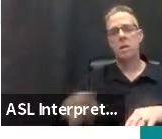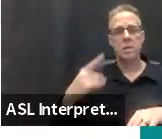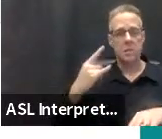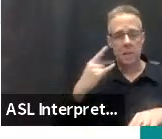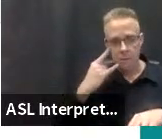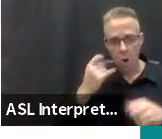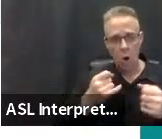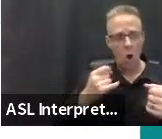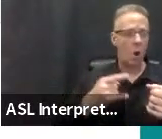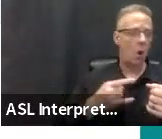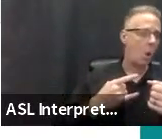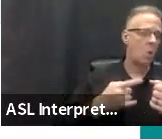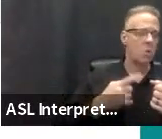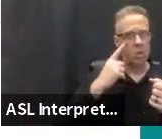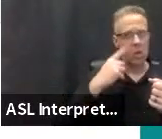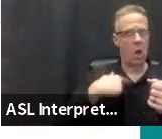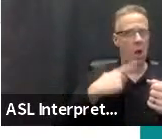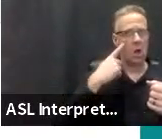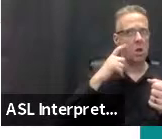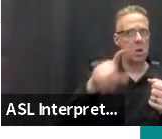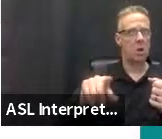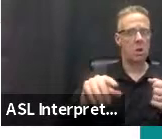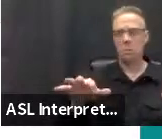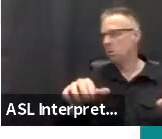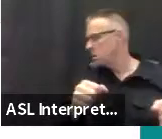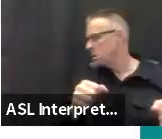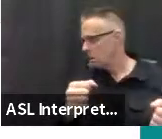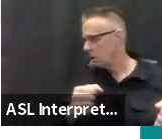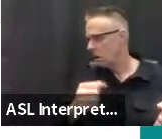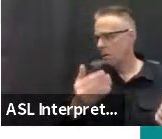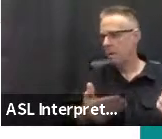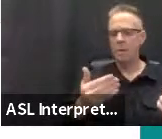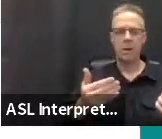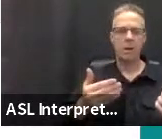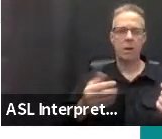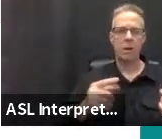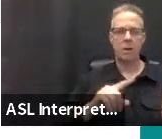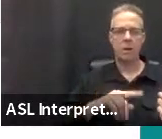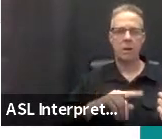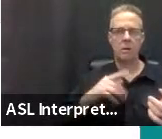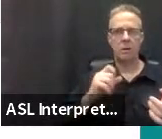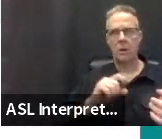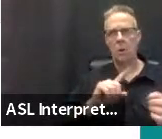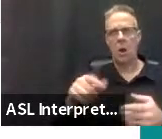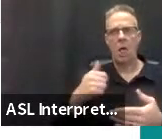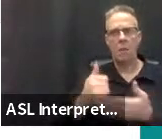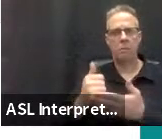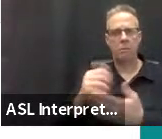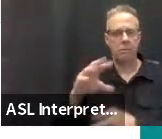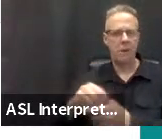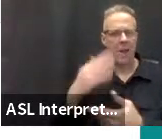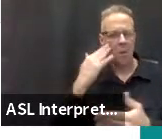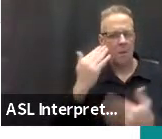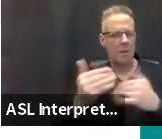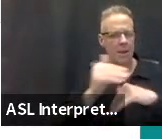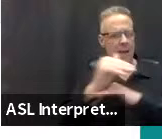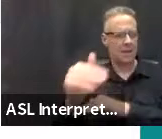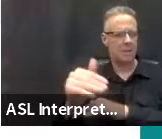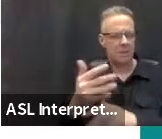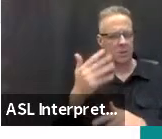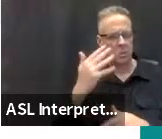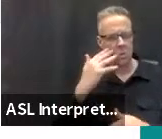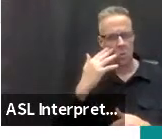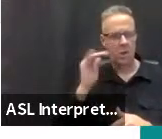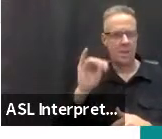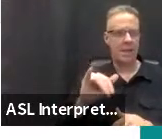the car, but they could say, I think I saw something back there happening, and maybe can you get out there? I guess is just a question. I'm also thinking about nighttime, the